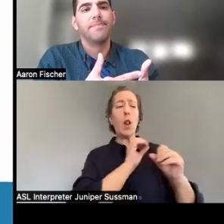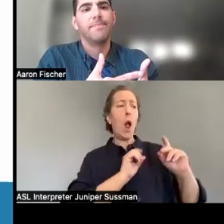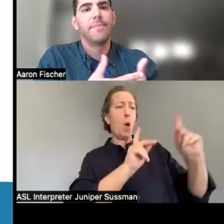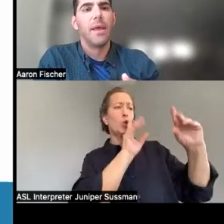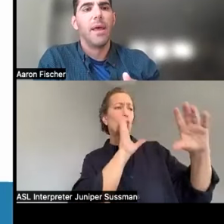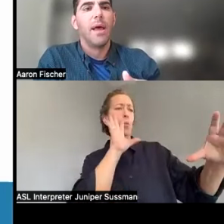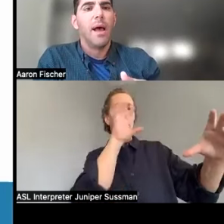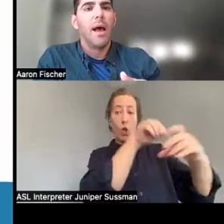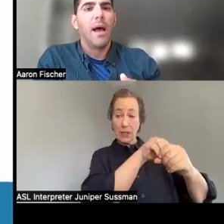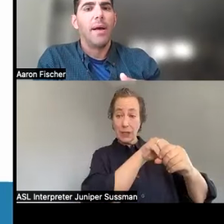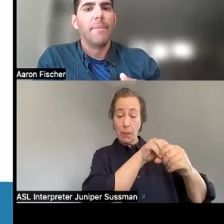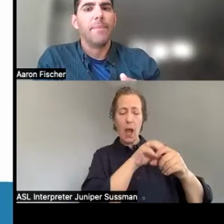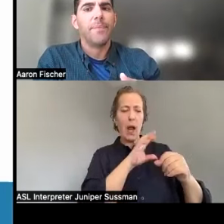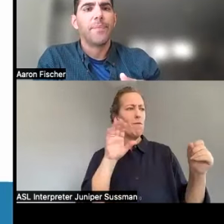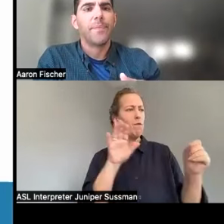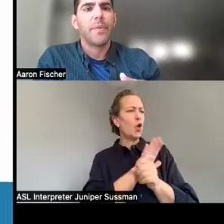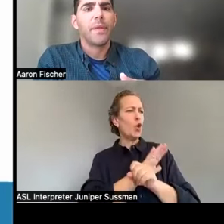perform.